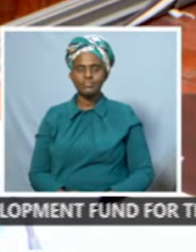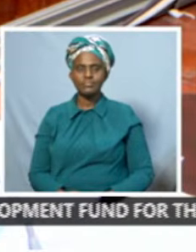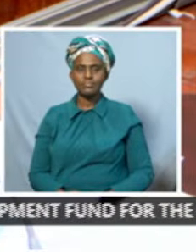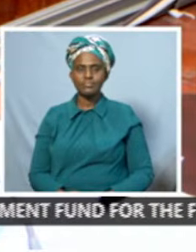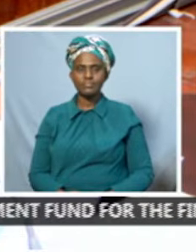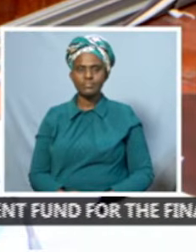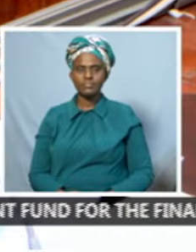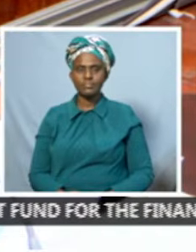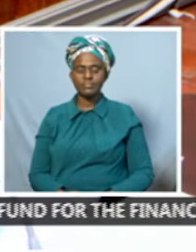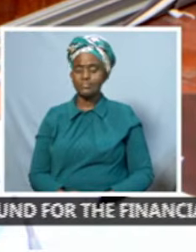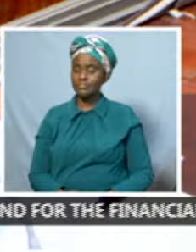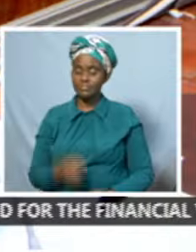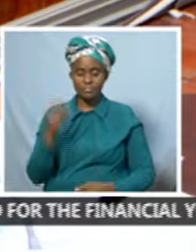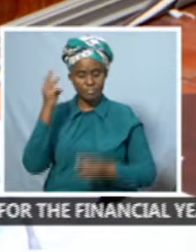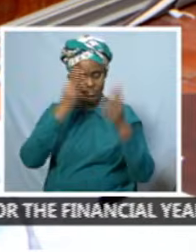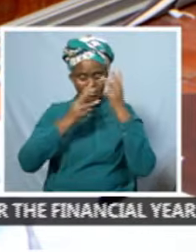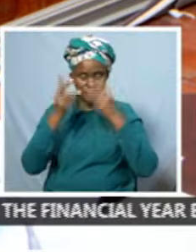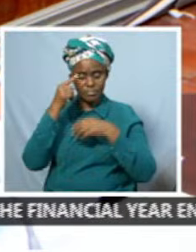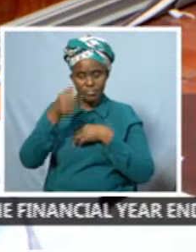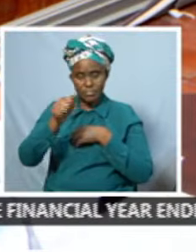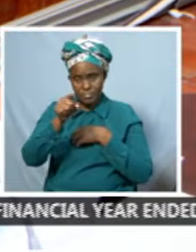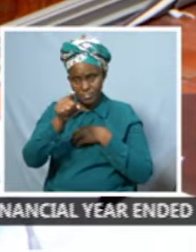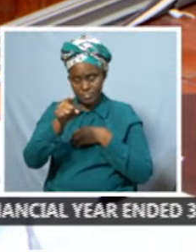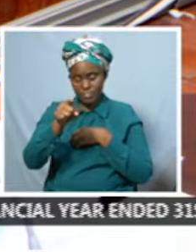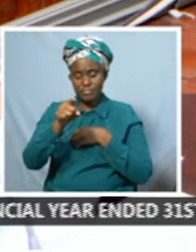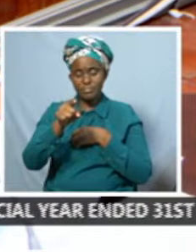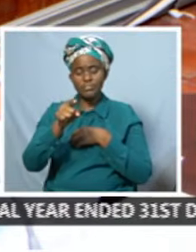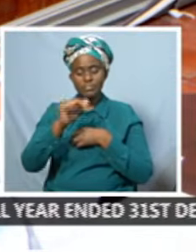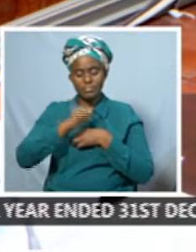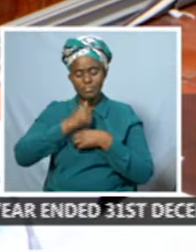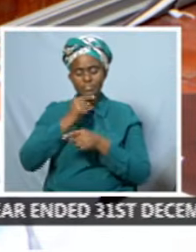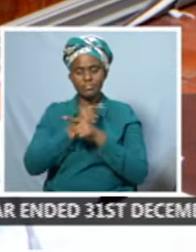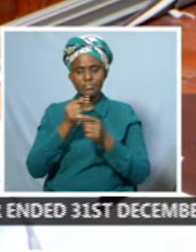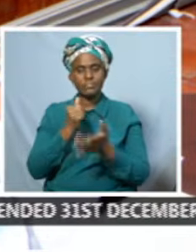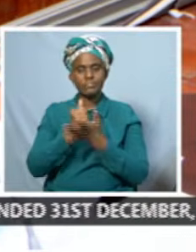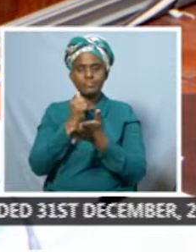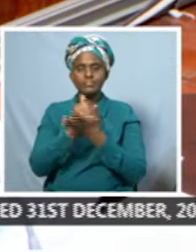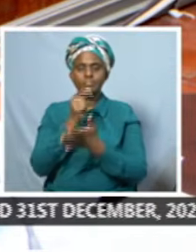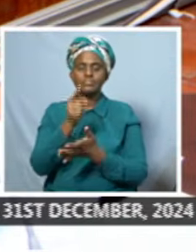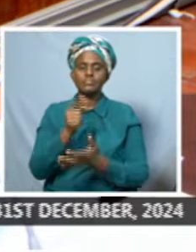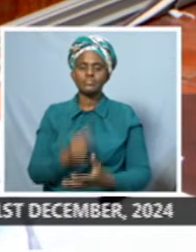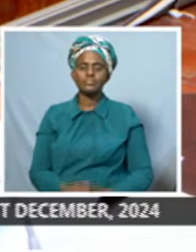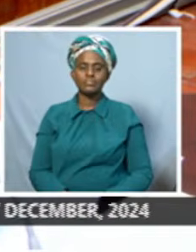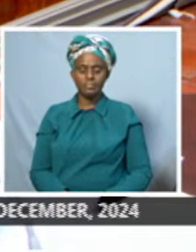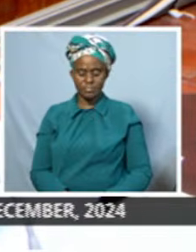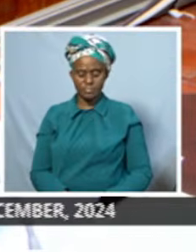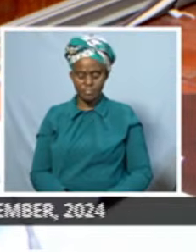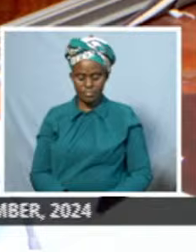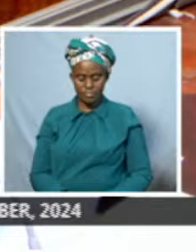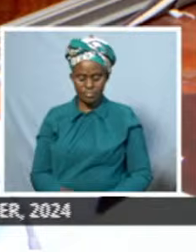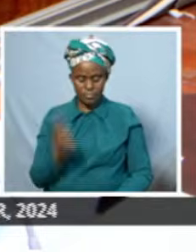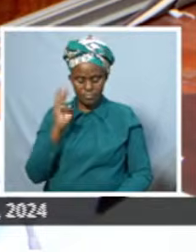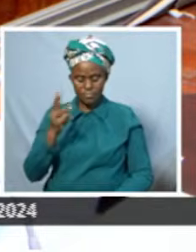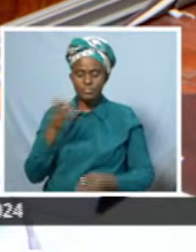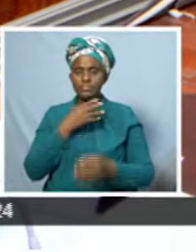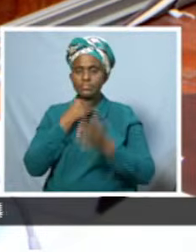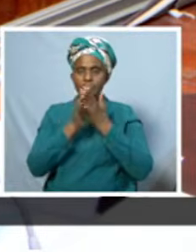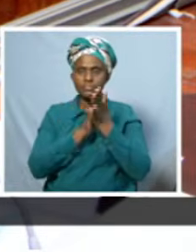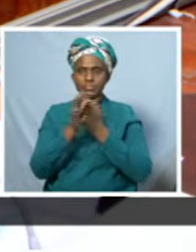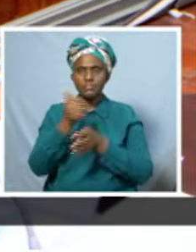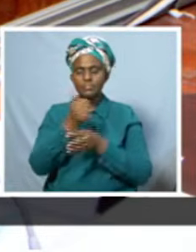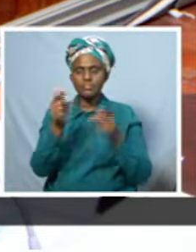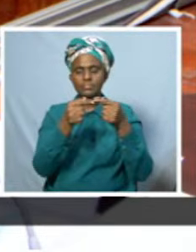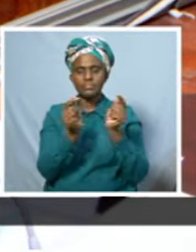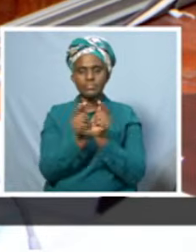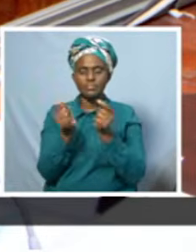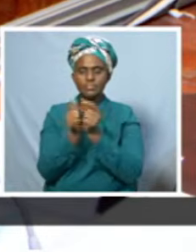CS, this is a source of concern for you. We are just helping you because you bring interest of other